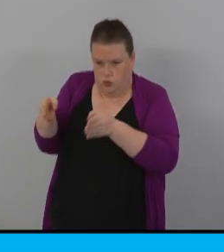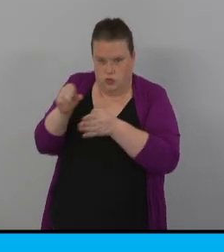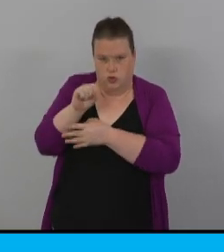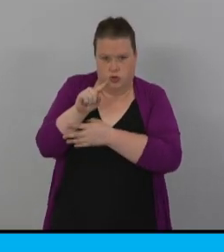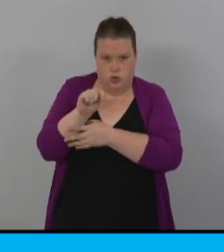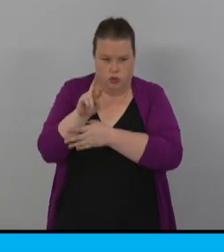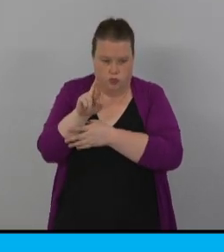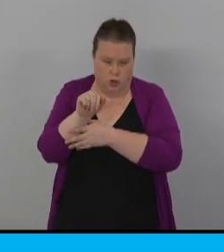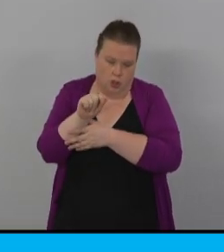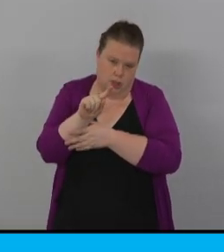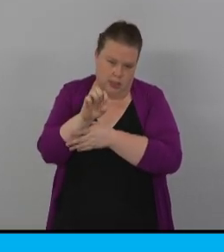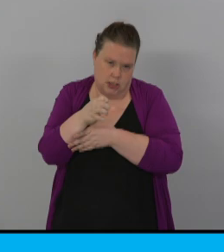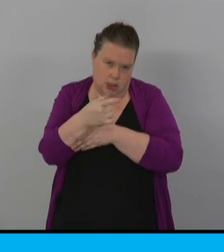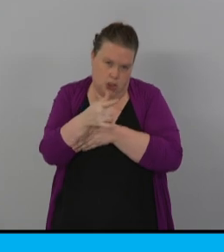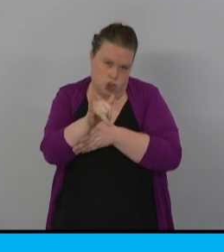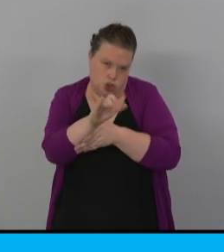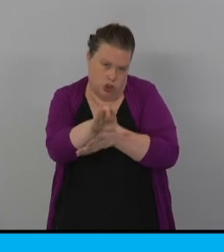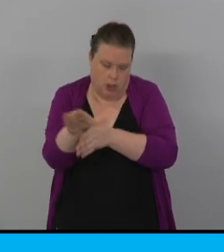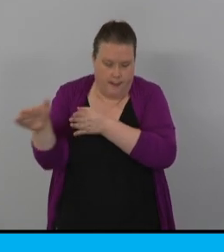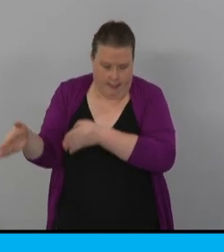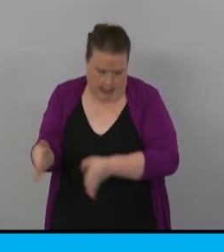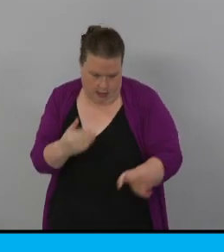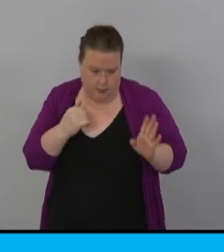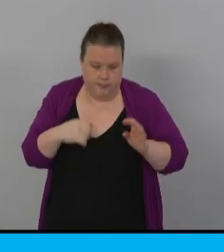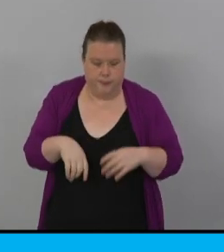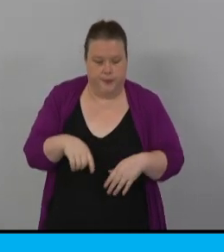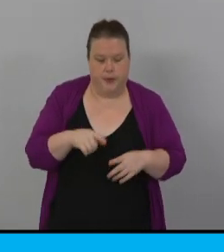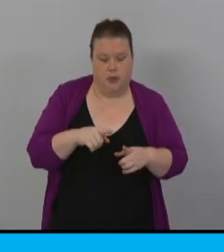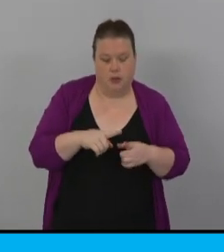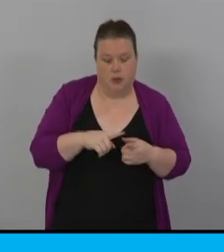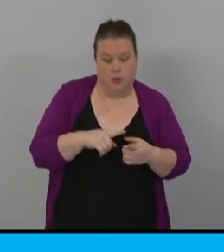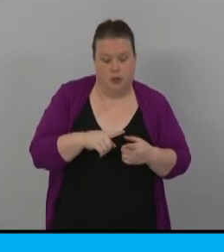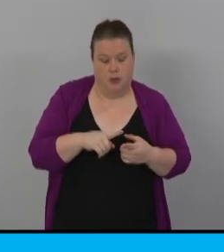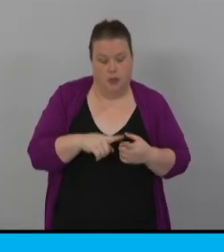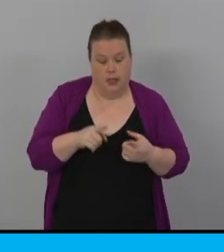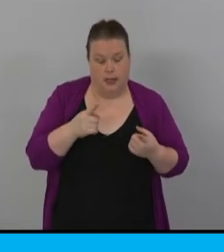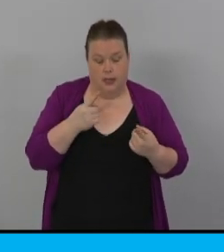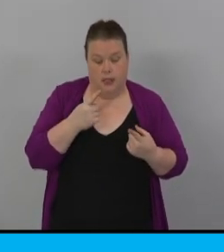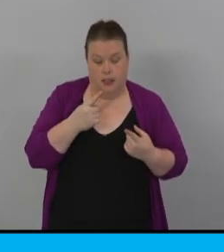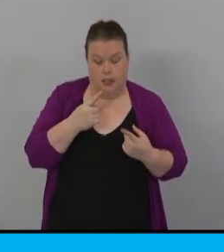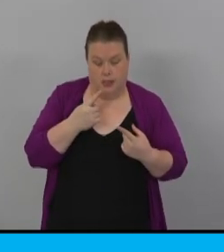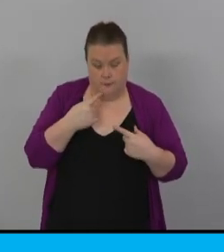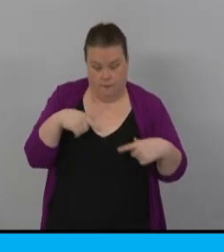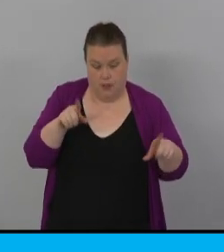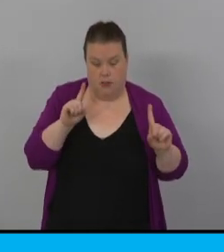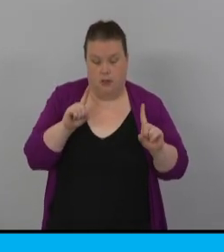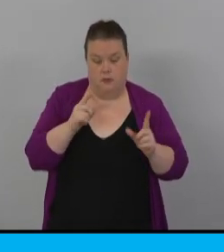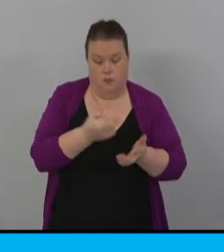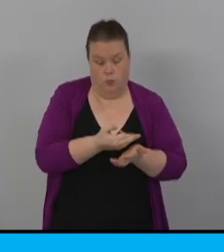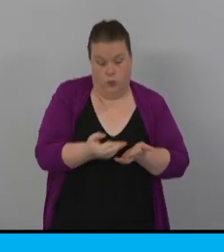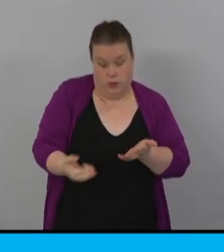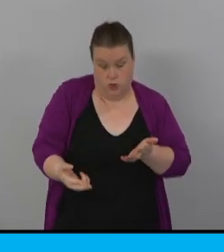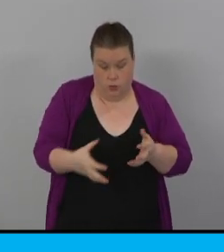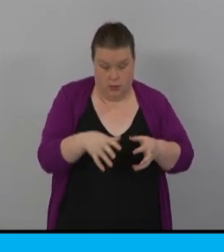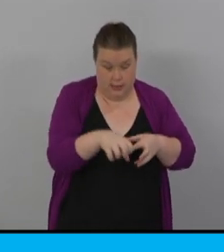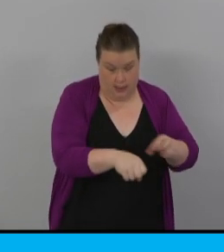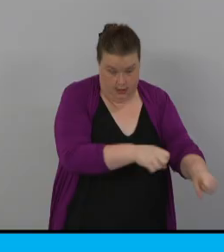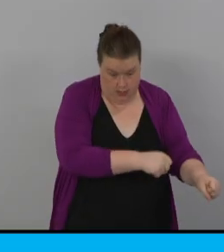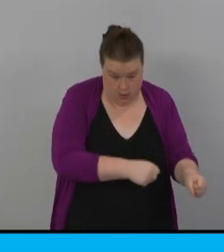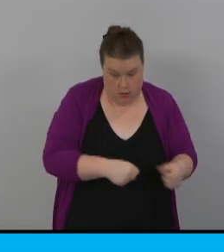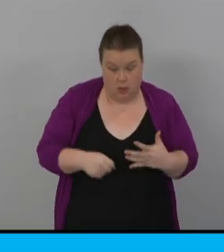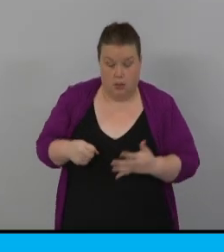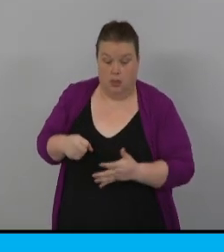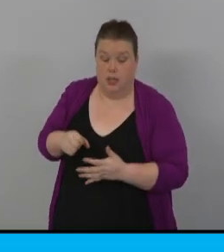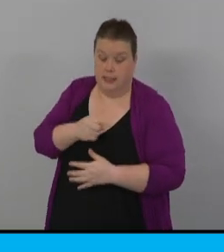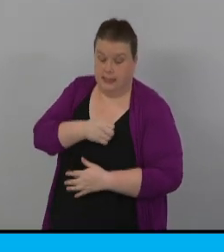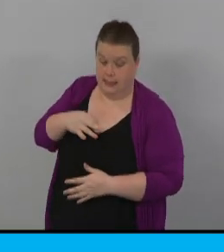resource allocation, and then investing in staff and staff development and retention